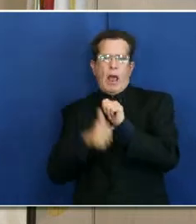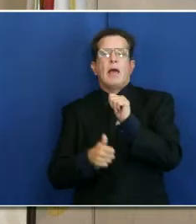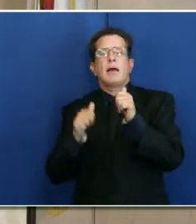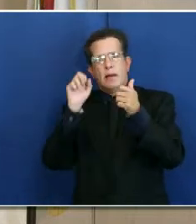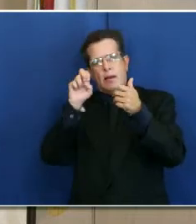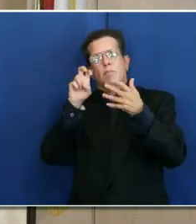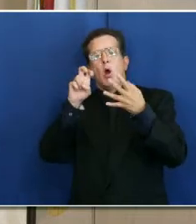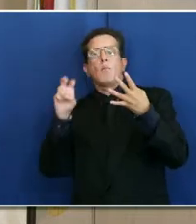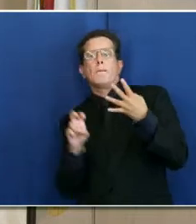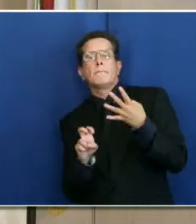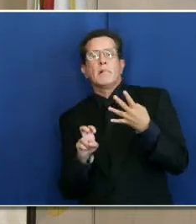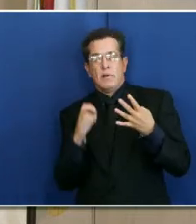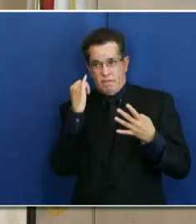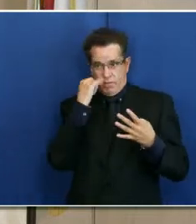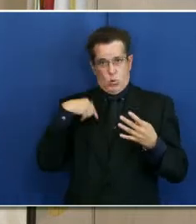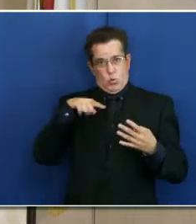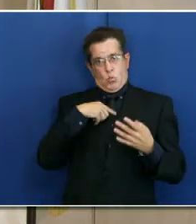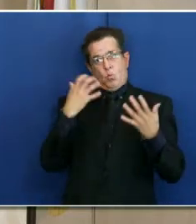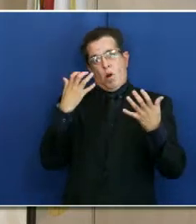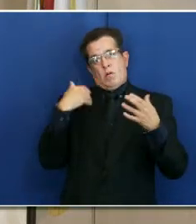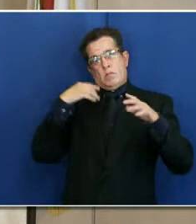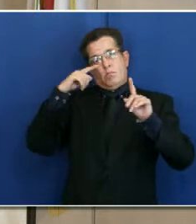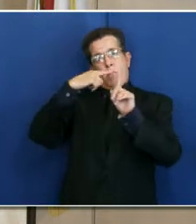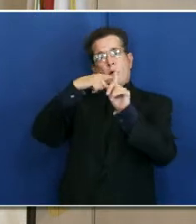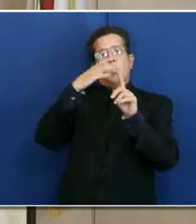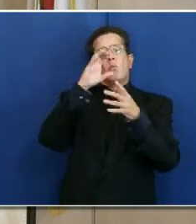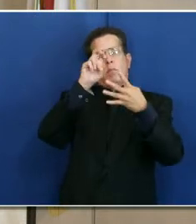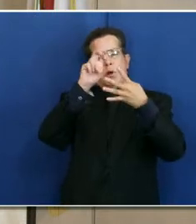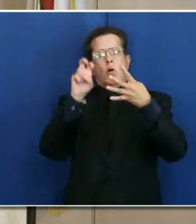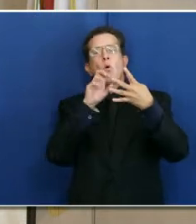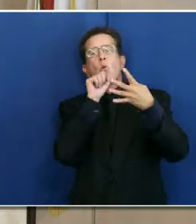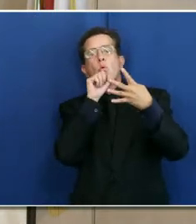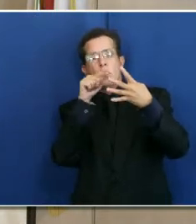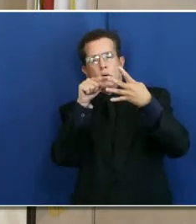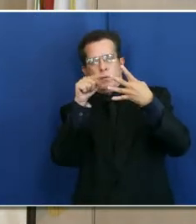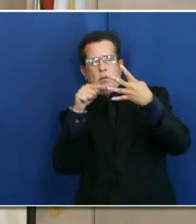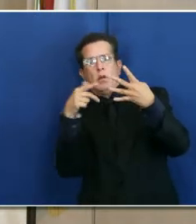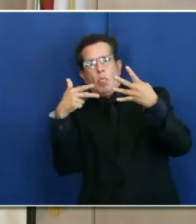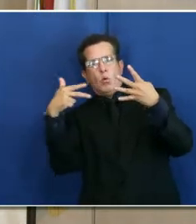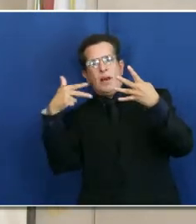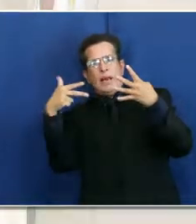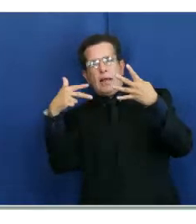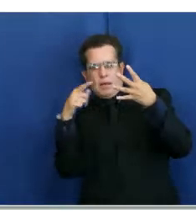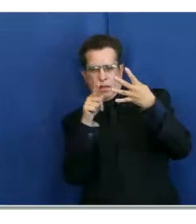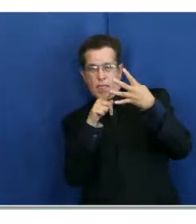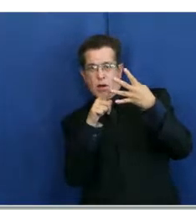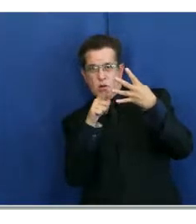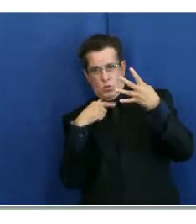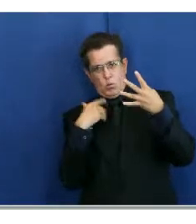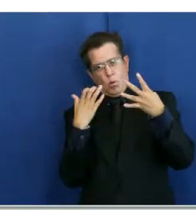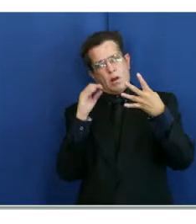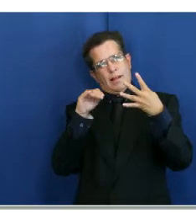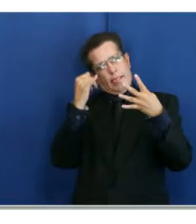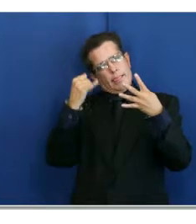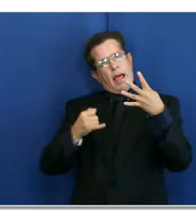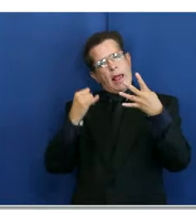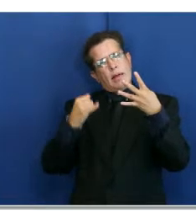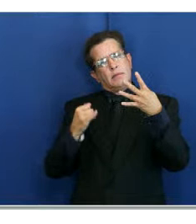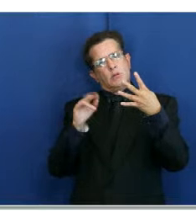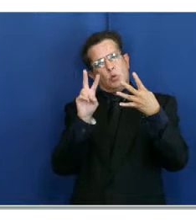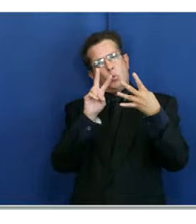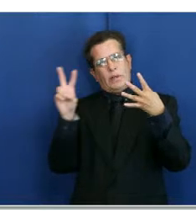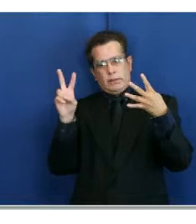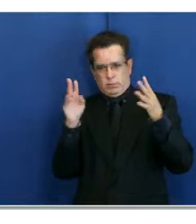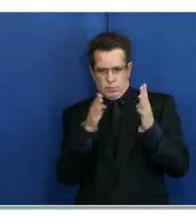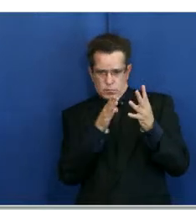So for instance, if we want to move to the orange tier, which is tier 3, in the last 2 weeks of the